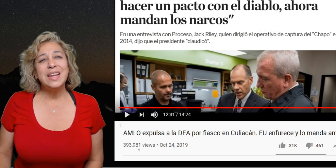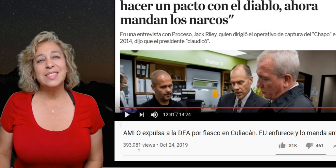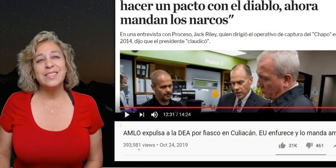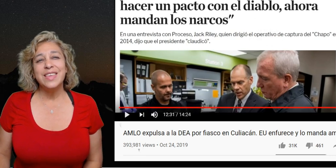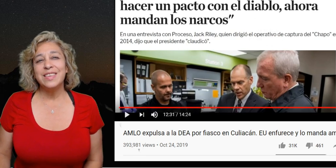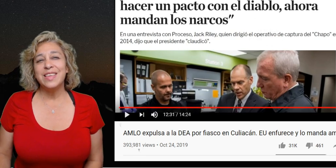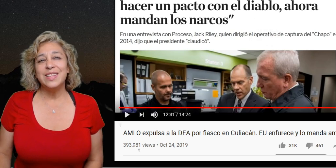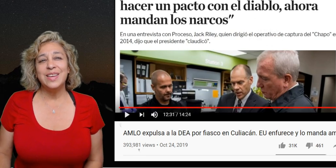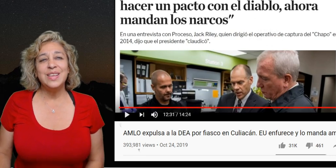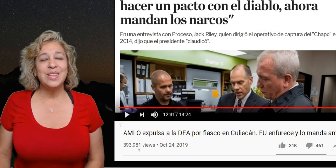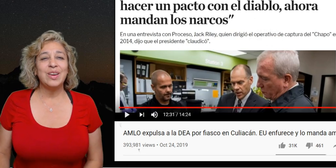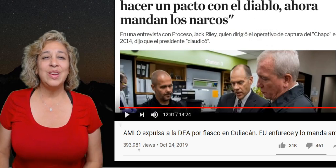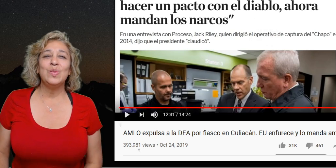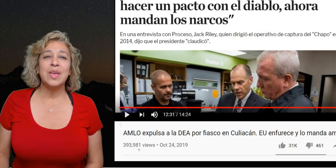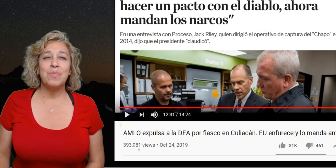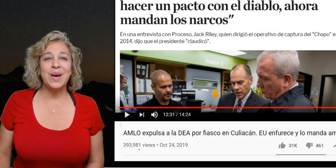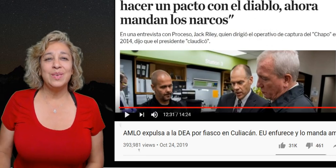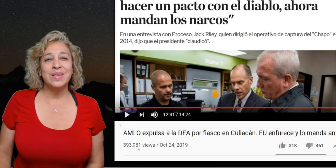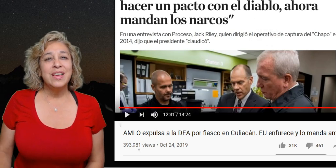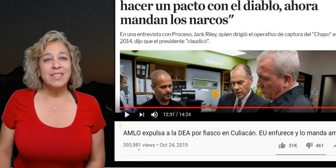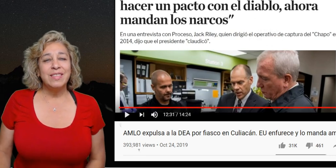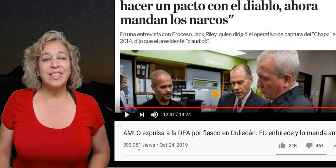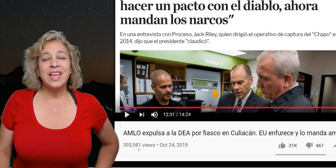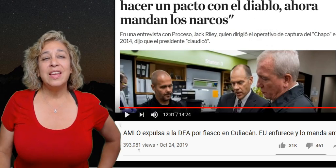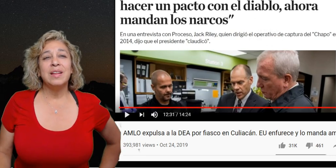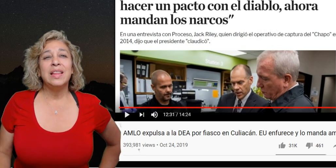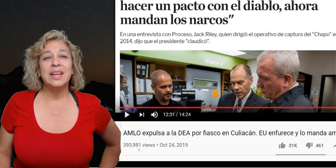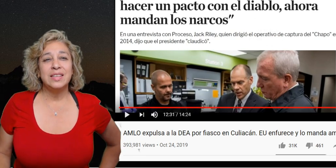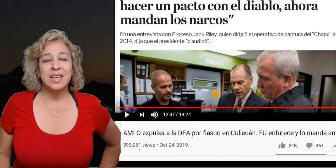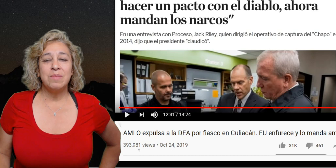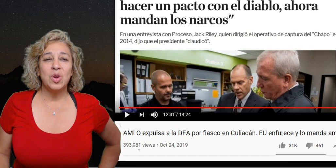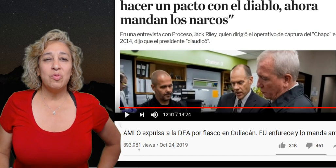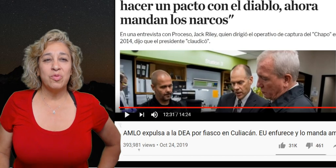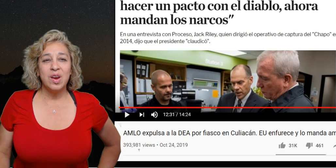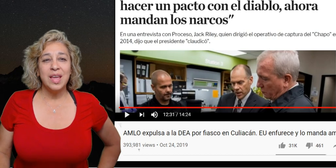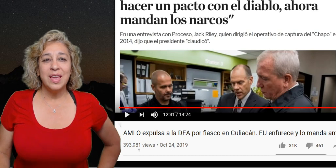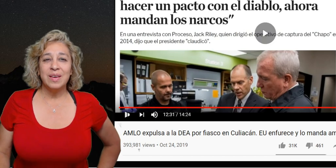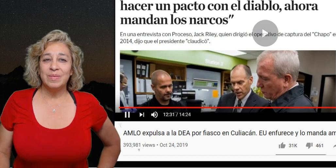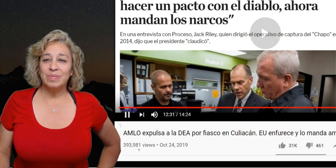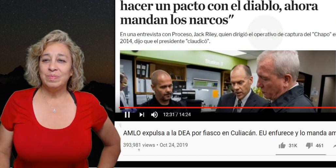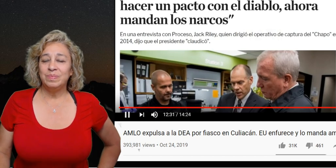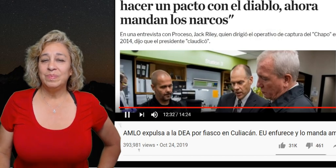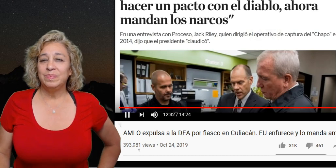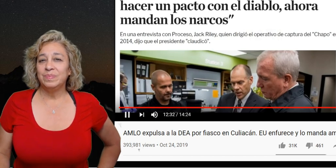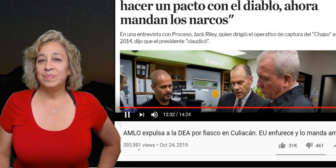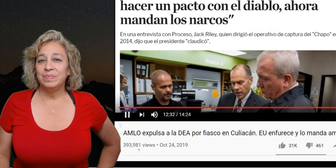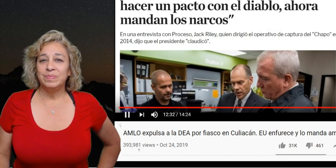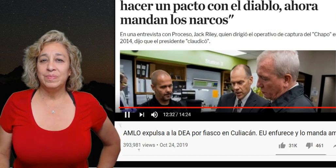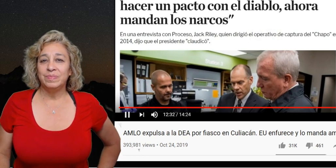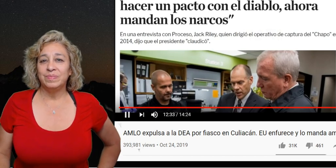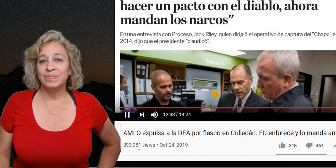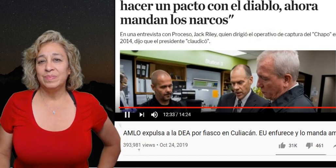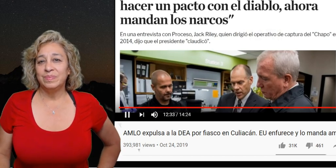But he doesn't think that he's talking only about that they let him go free.